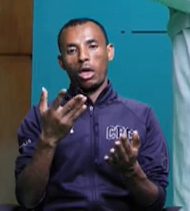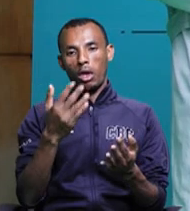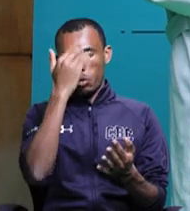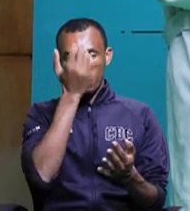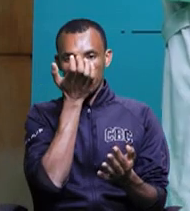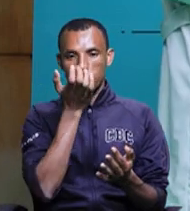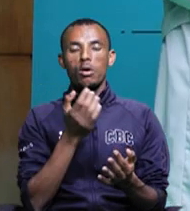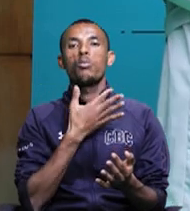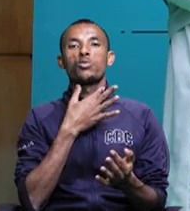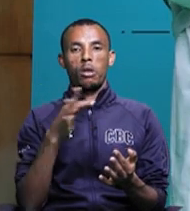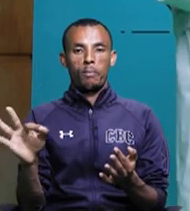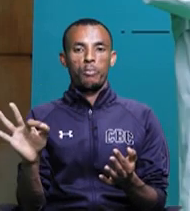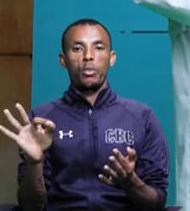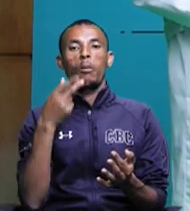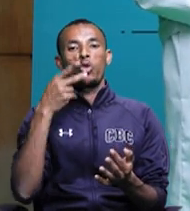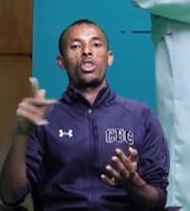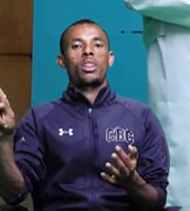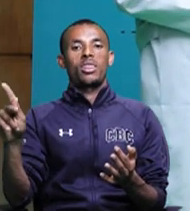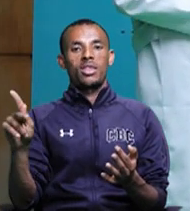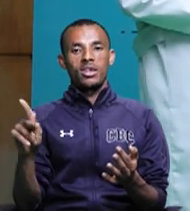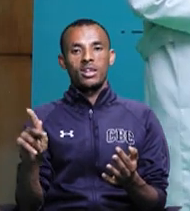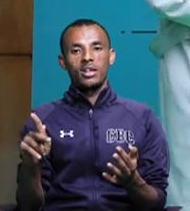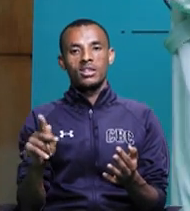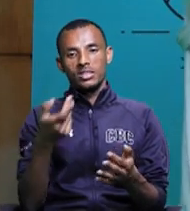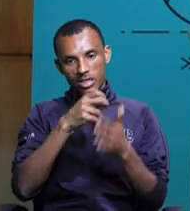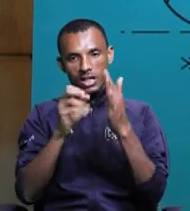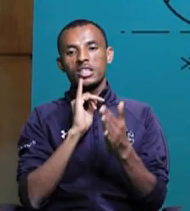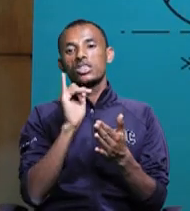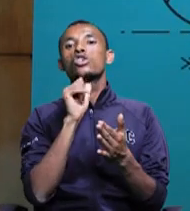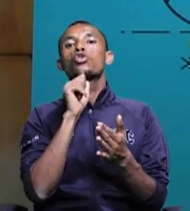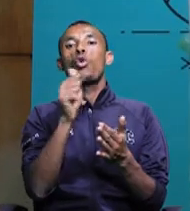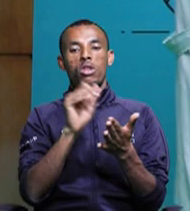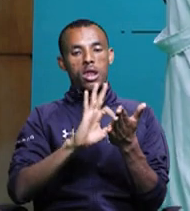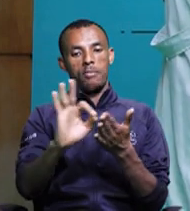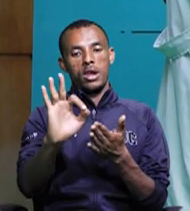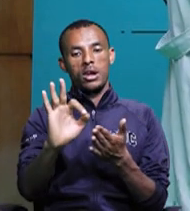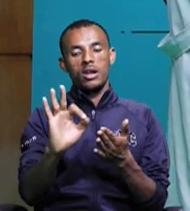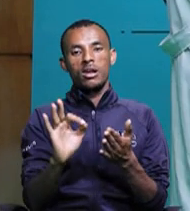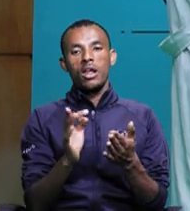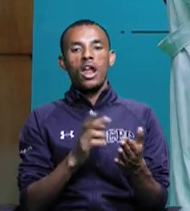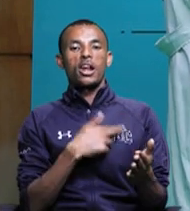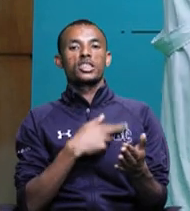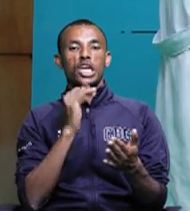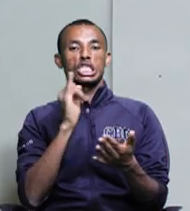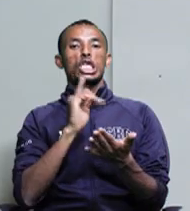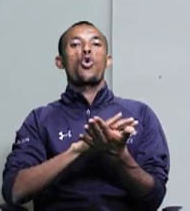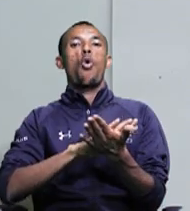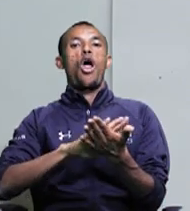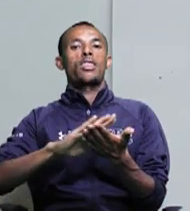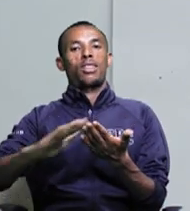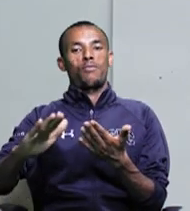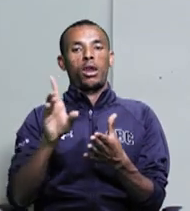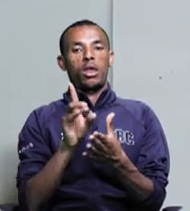Orthodox, Muslim, Protestant. The result is not a number. So religion is qualitative.